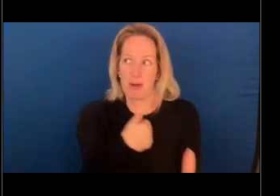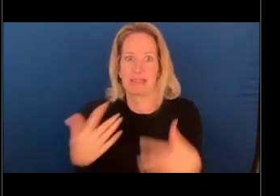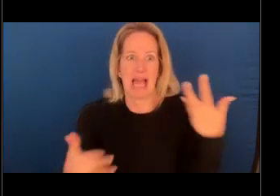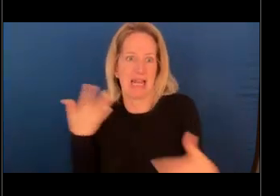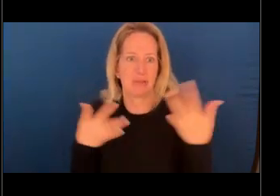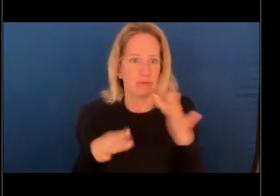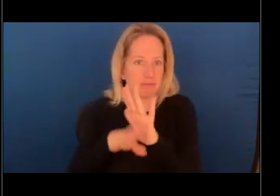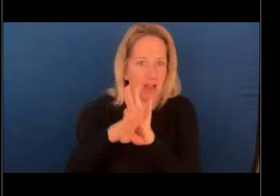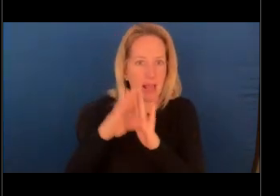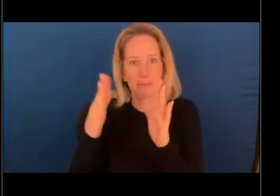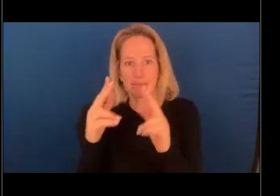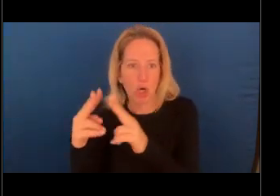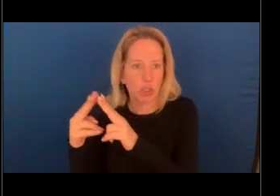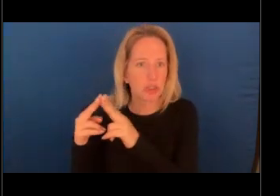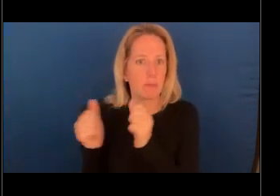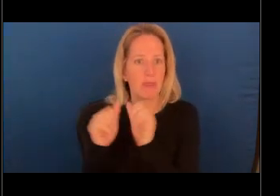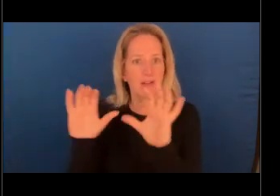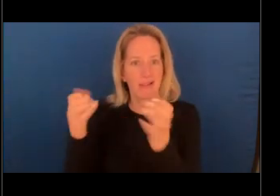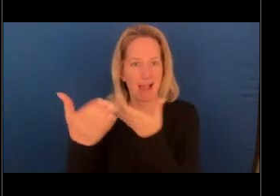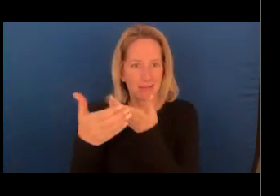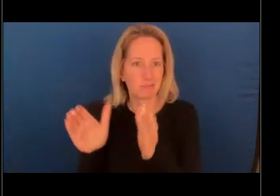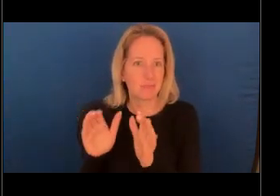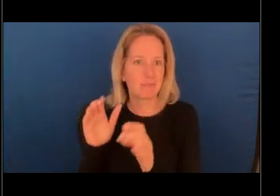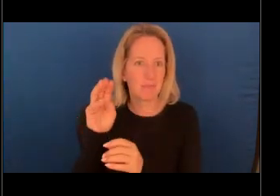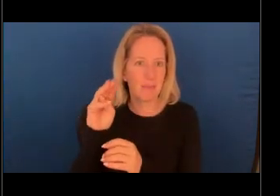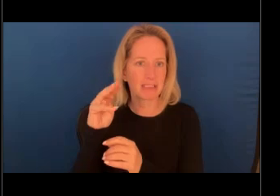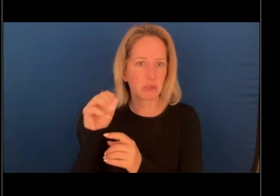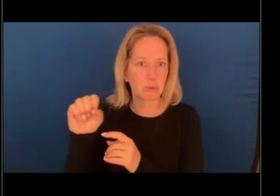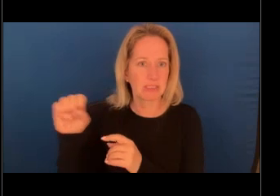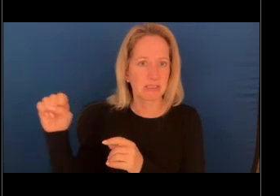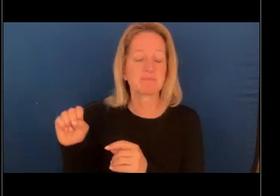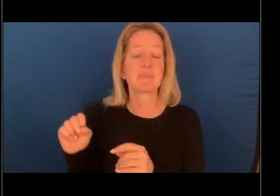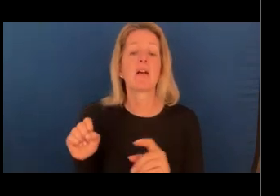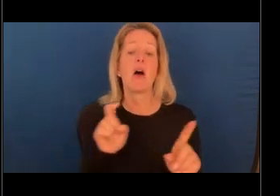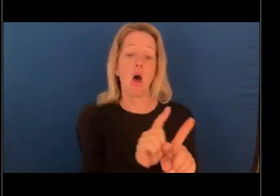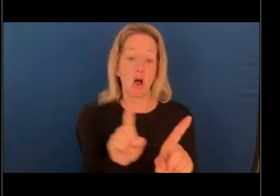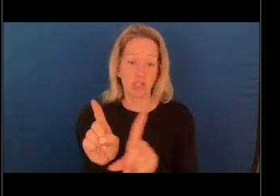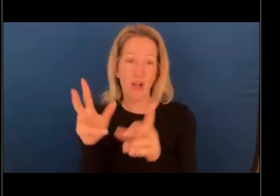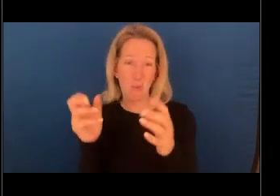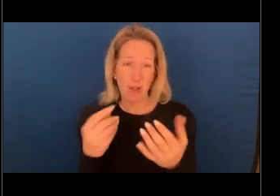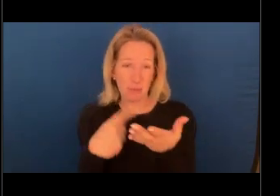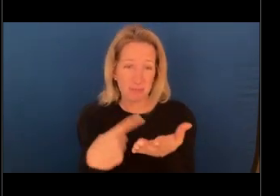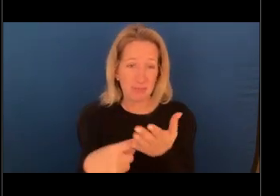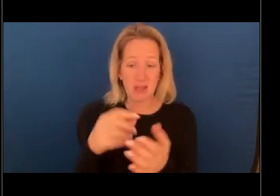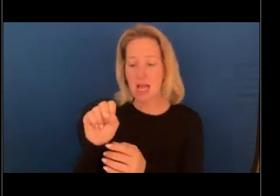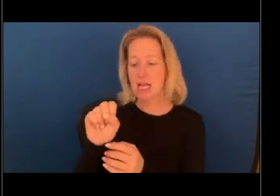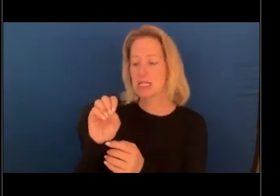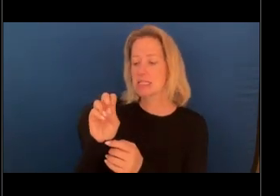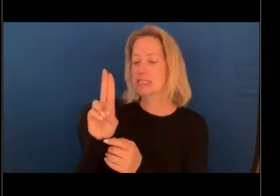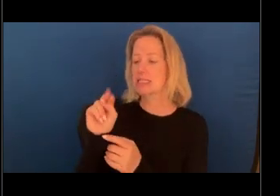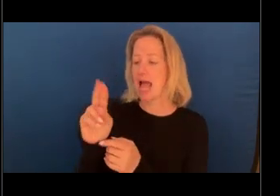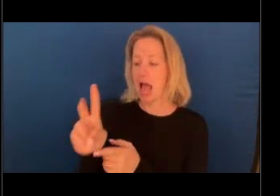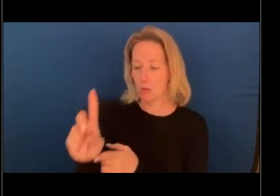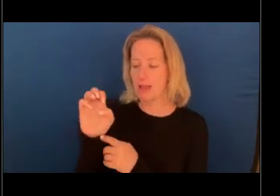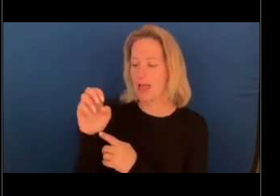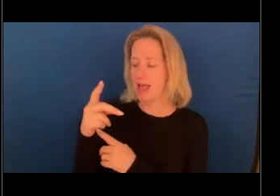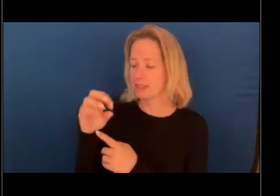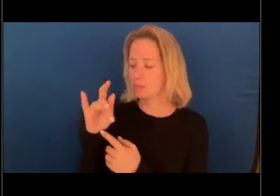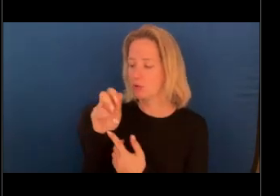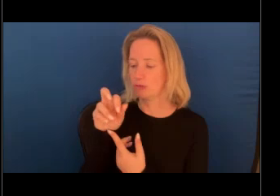as the general public goes, I want to call out our partnership with Sound Explorations. This is a nonprofit that